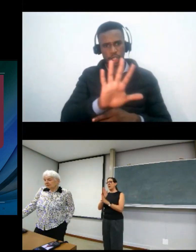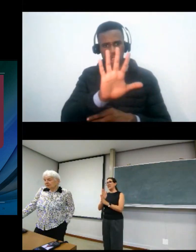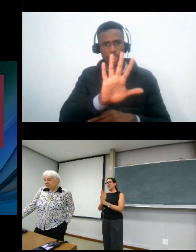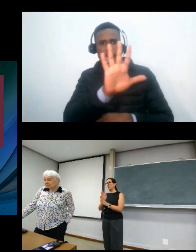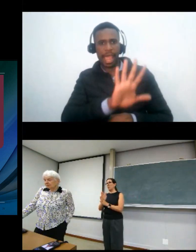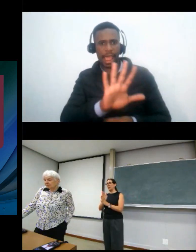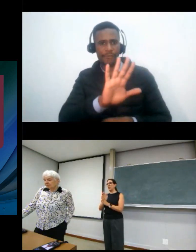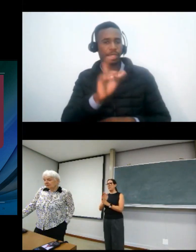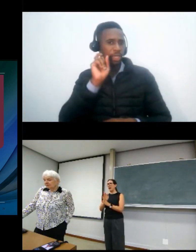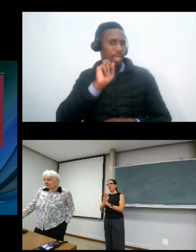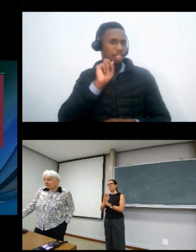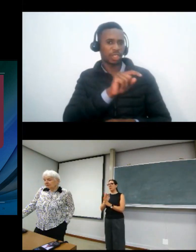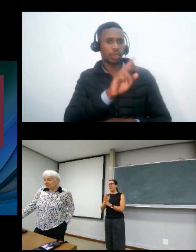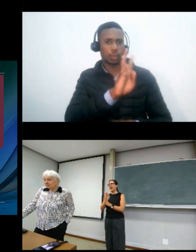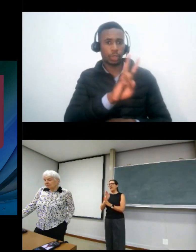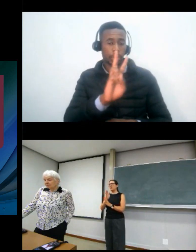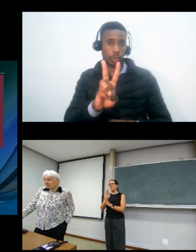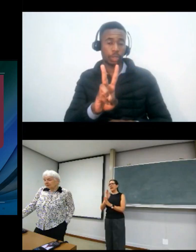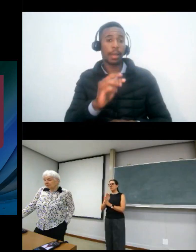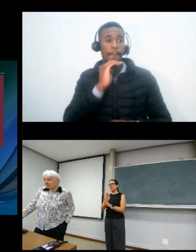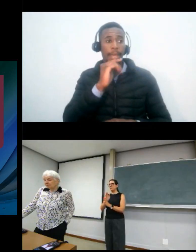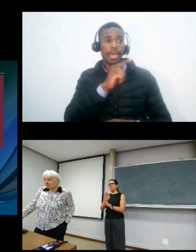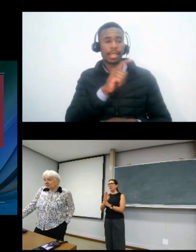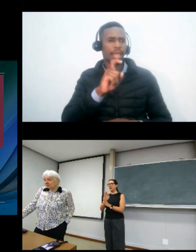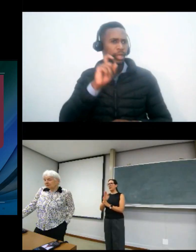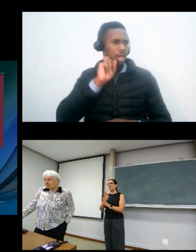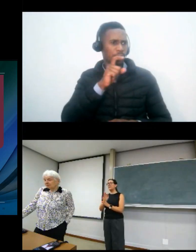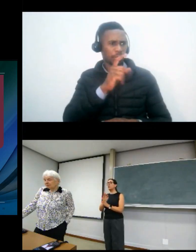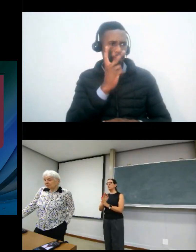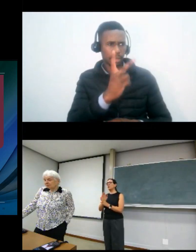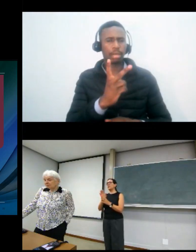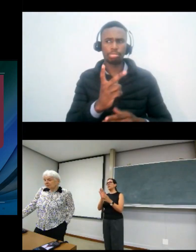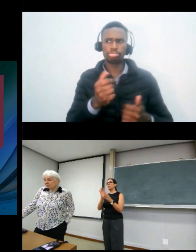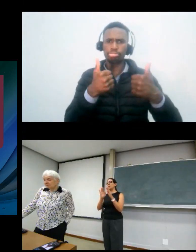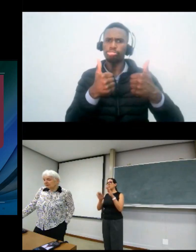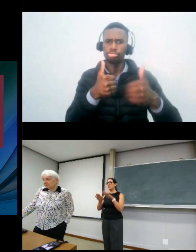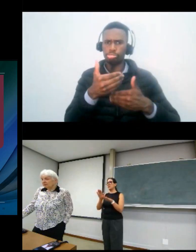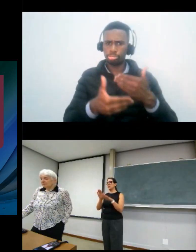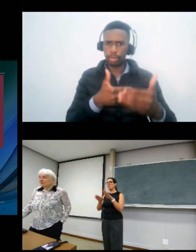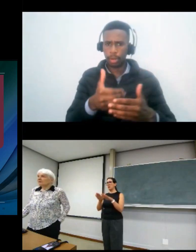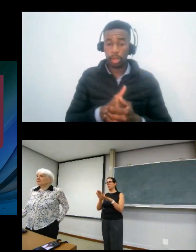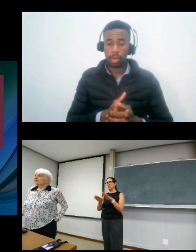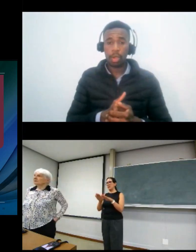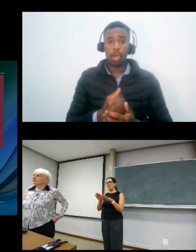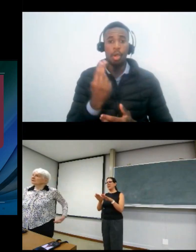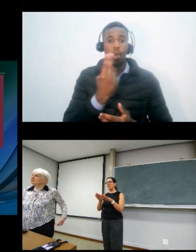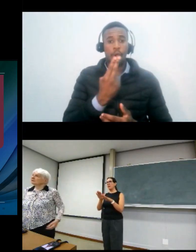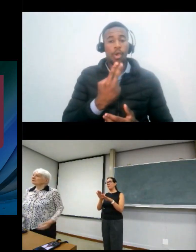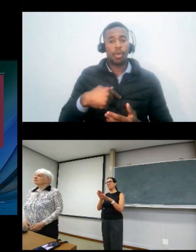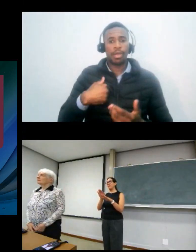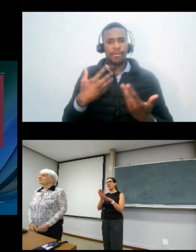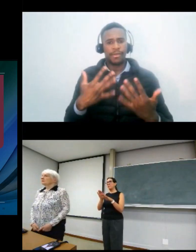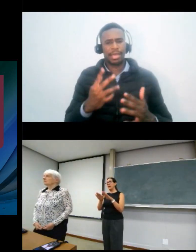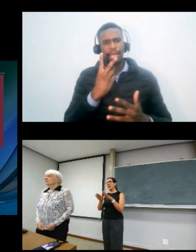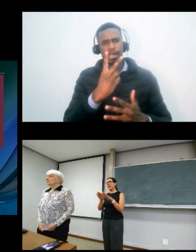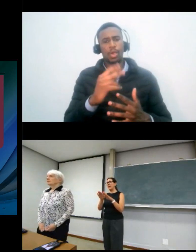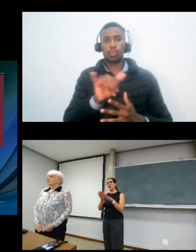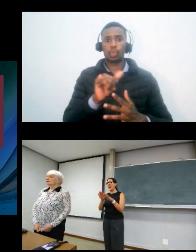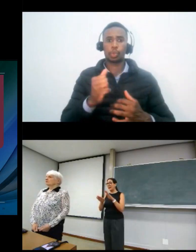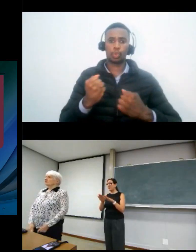so age-wise, they were quite comparable. And we actually, we did look at which was the stronger predictor